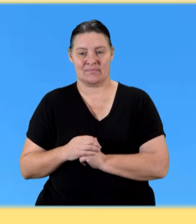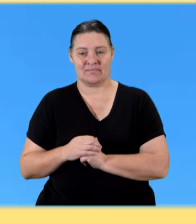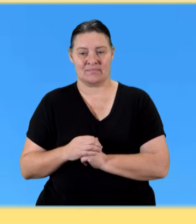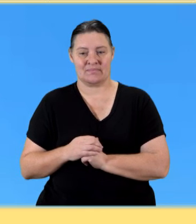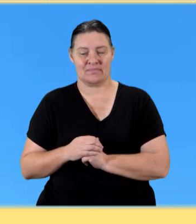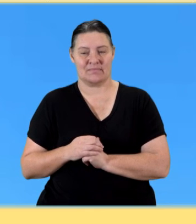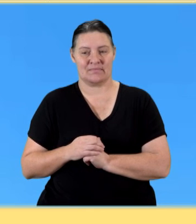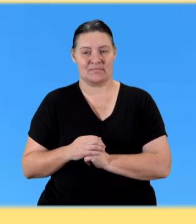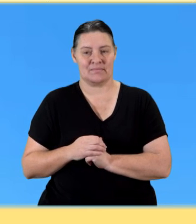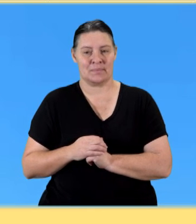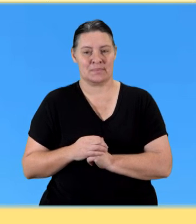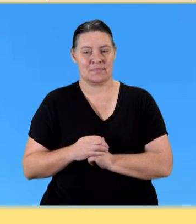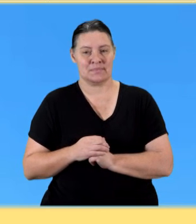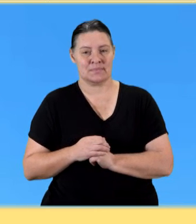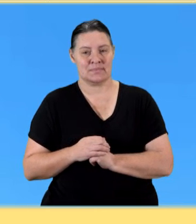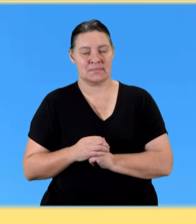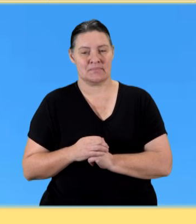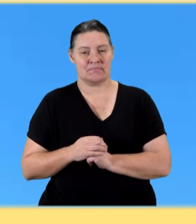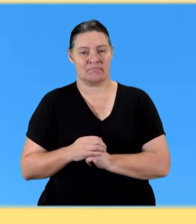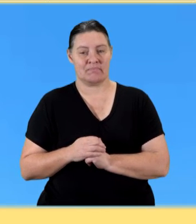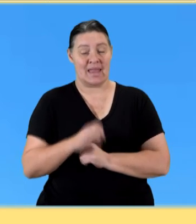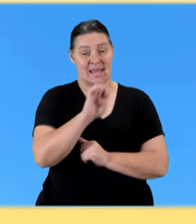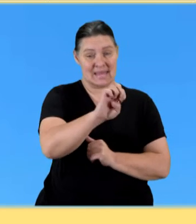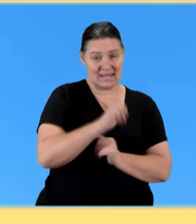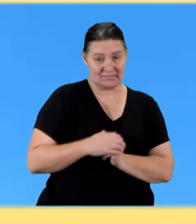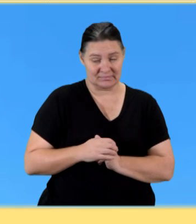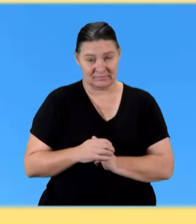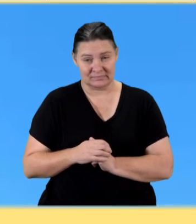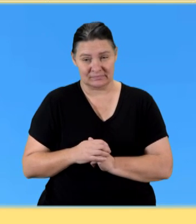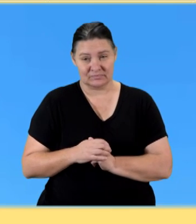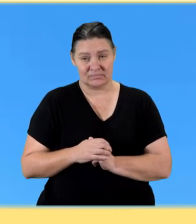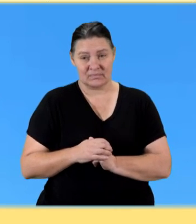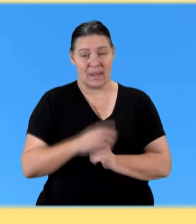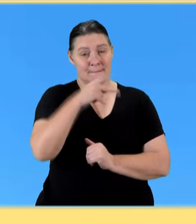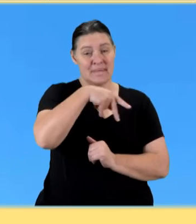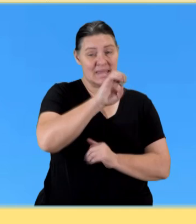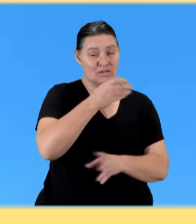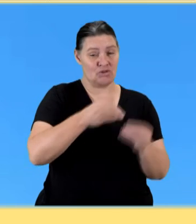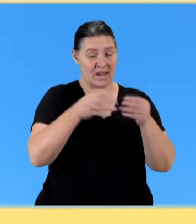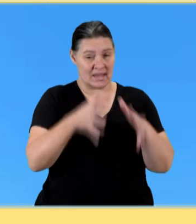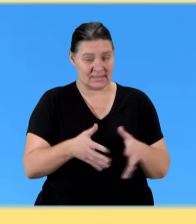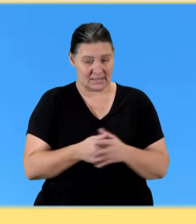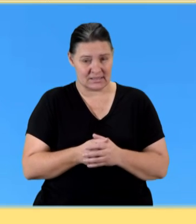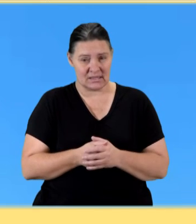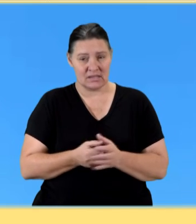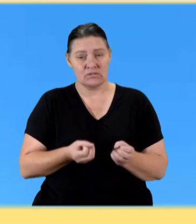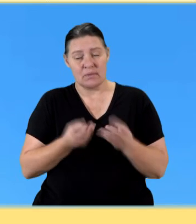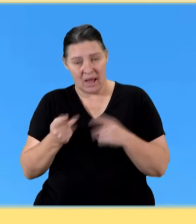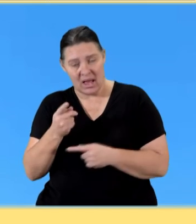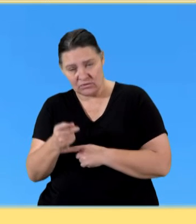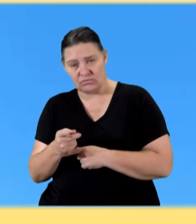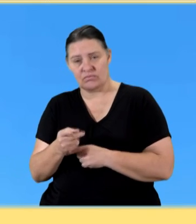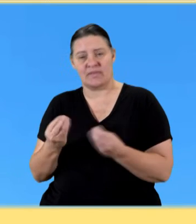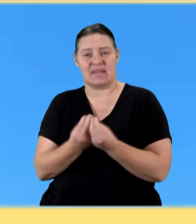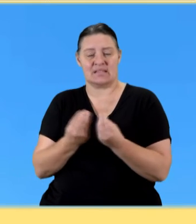get to the creditors list. E, PE Traders supplies goods to Bafana